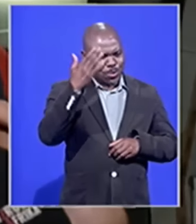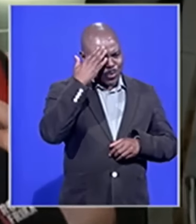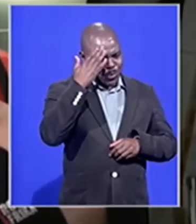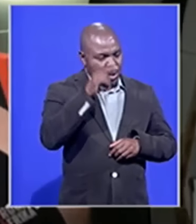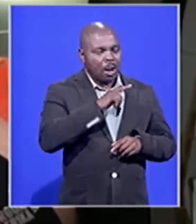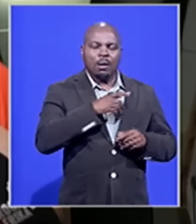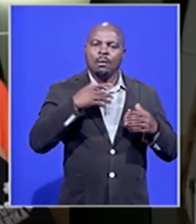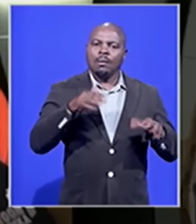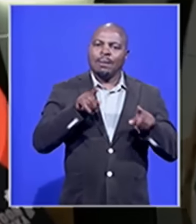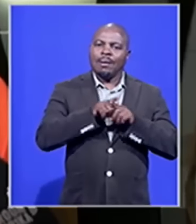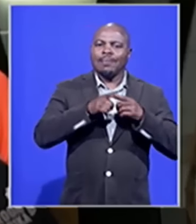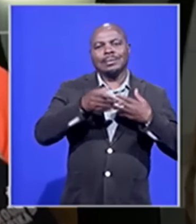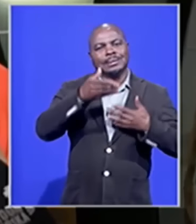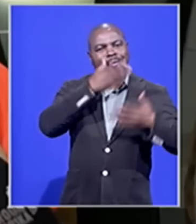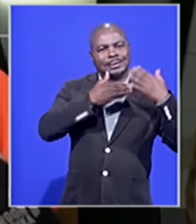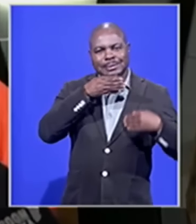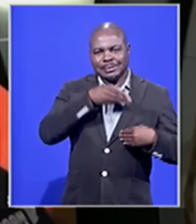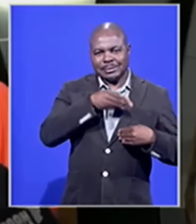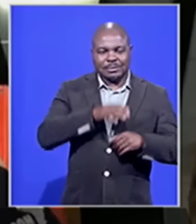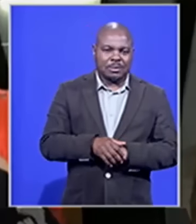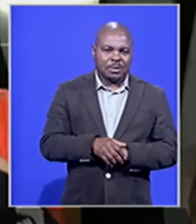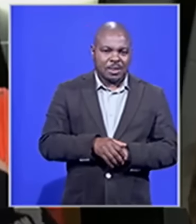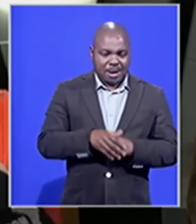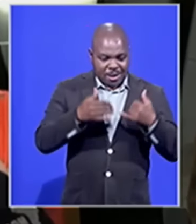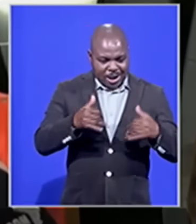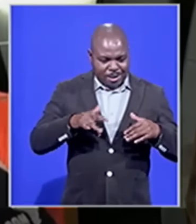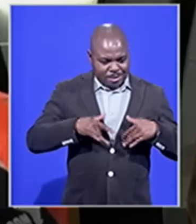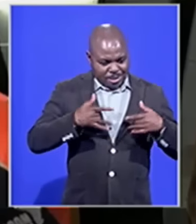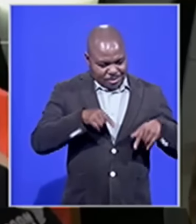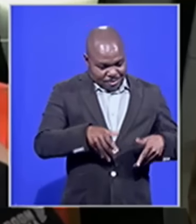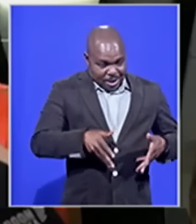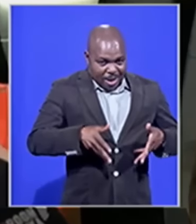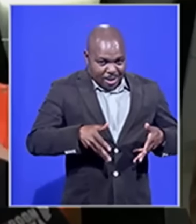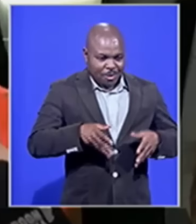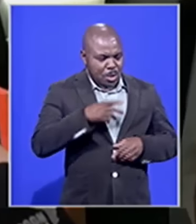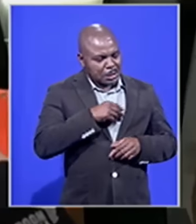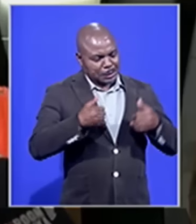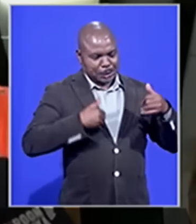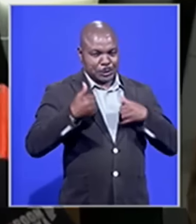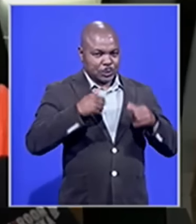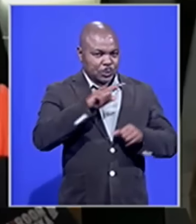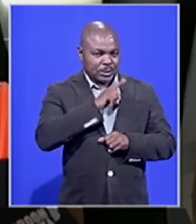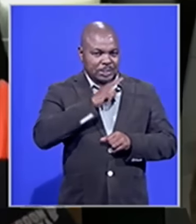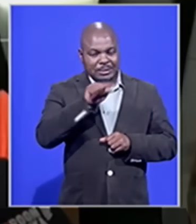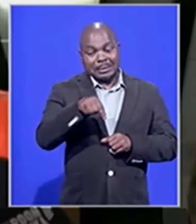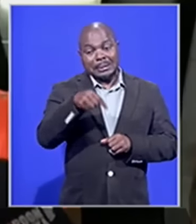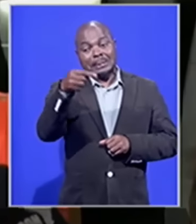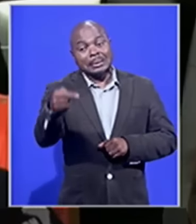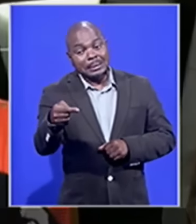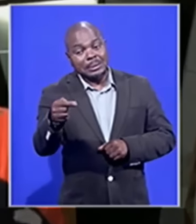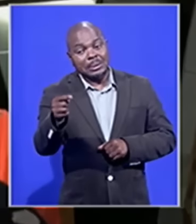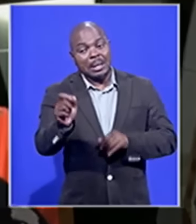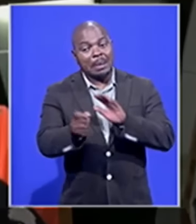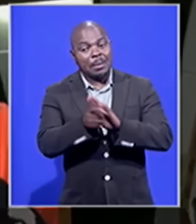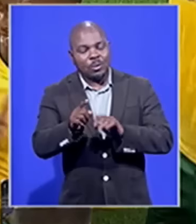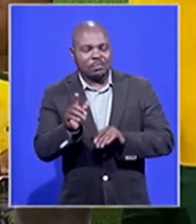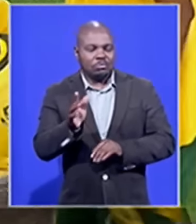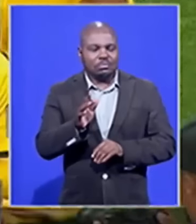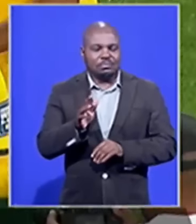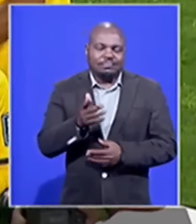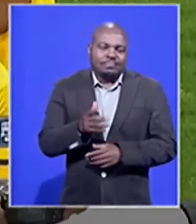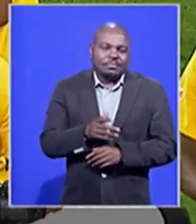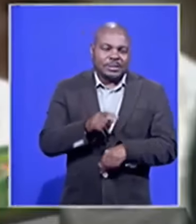history, and of course we live in the moment, and there's always the next assignment. You don't really get the time to reflect.